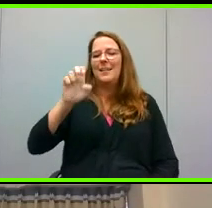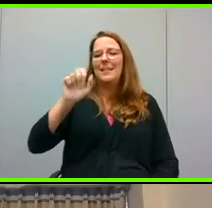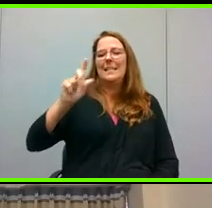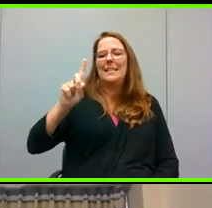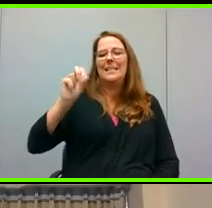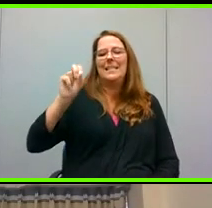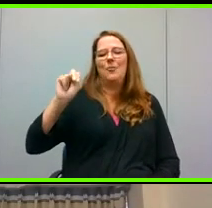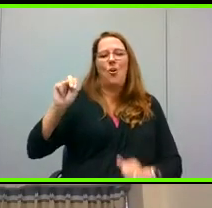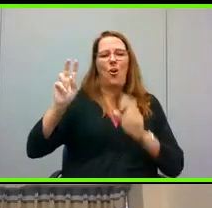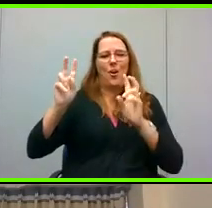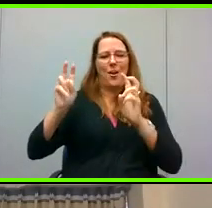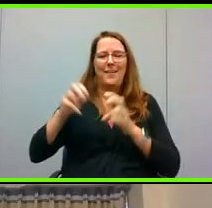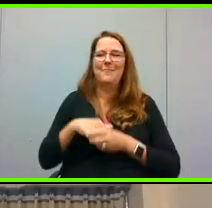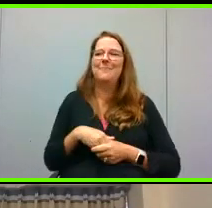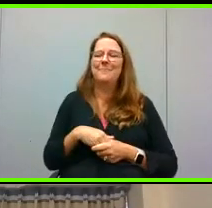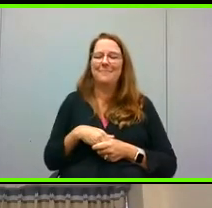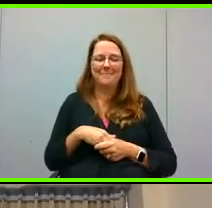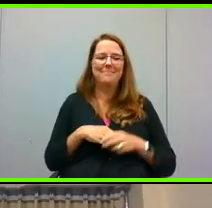Yep, that was great.